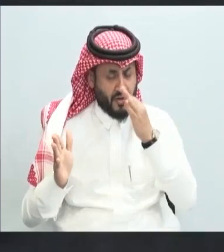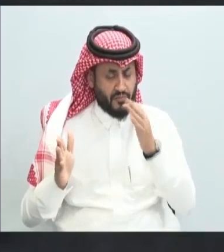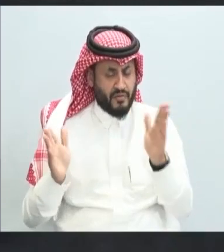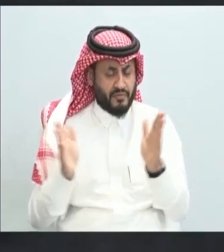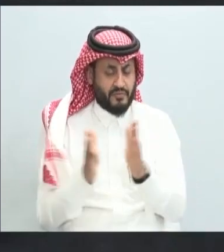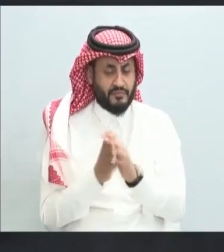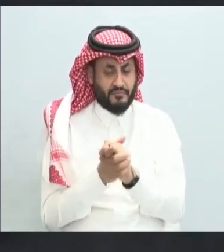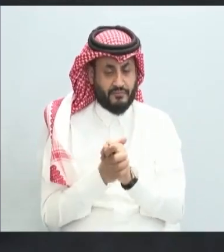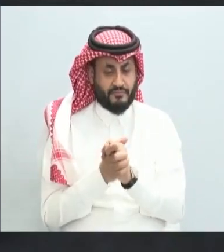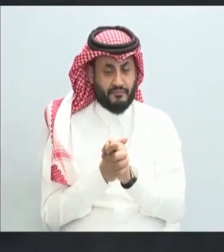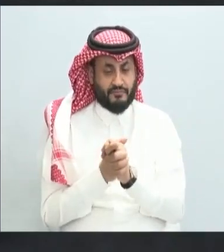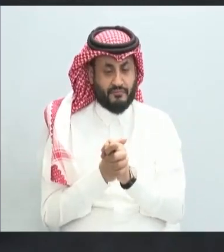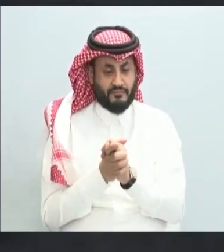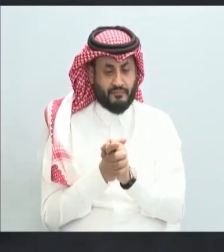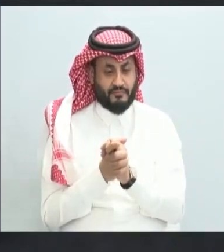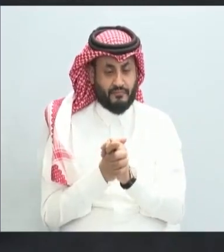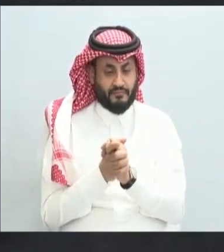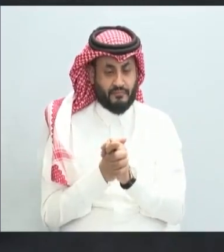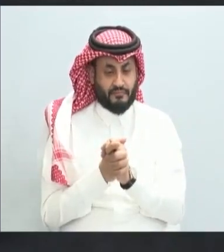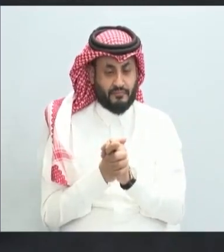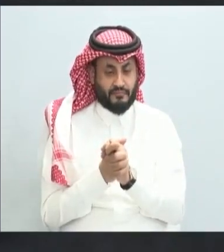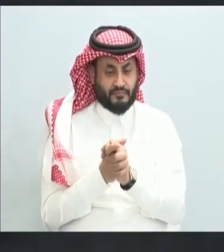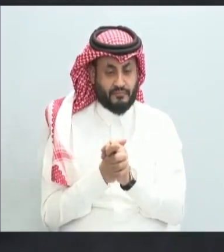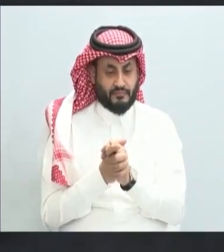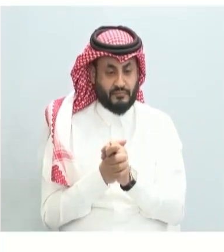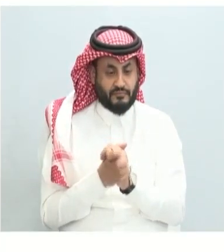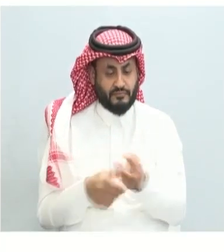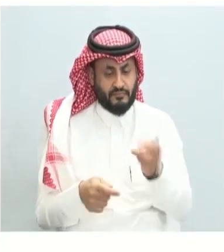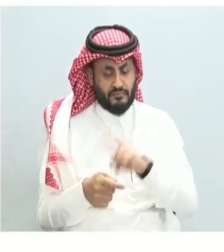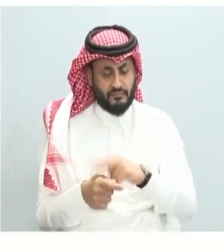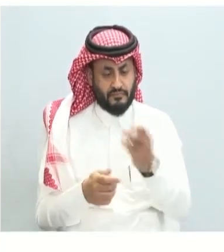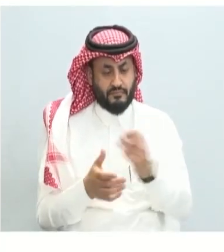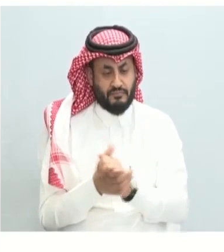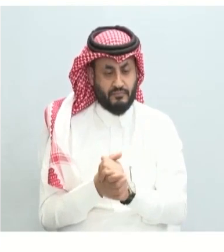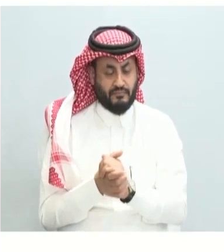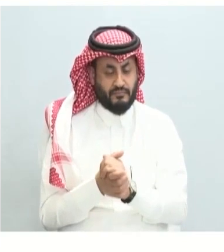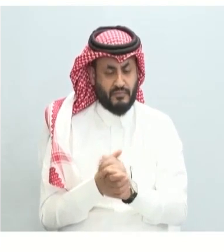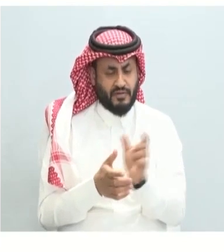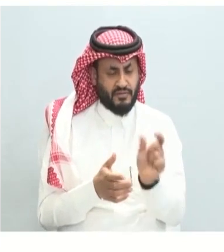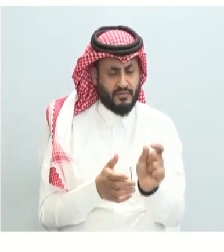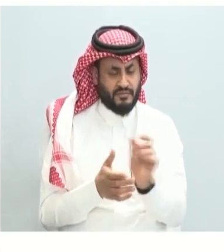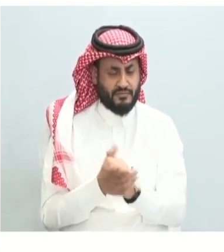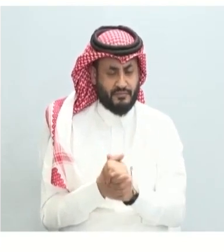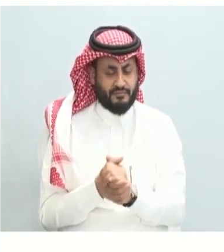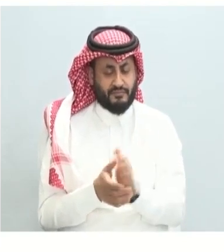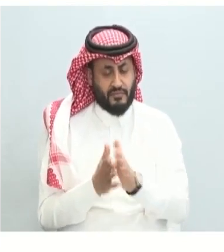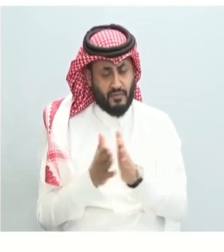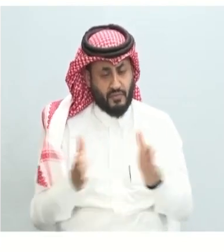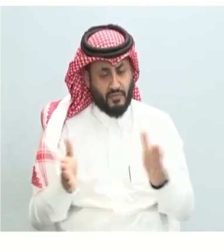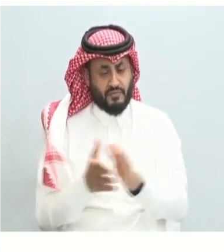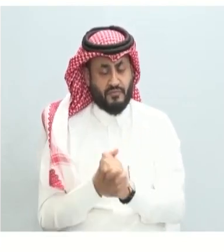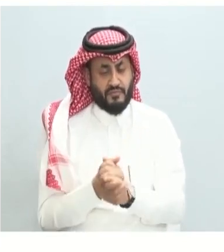version or in a short one. Let's remind ourselves again. Ship,